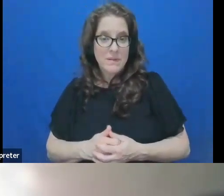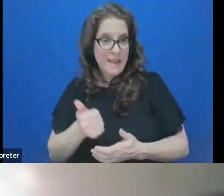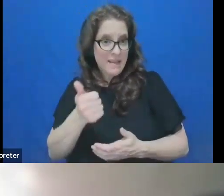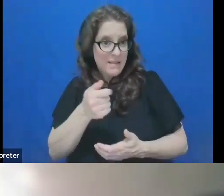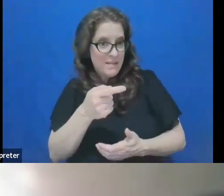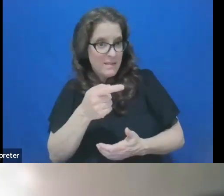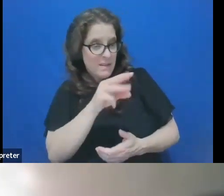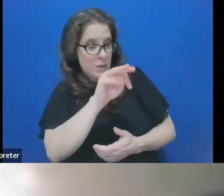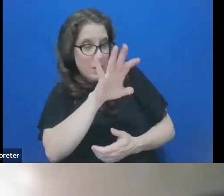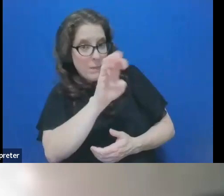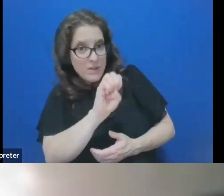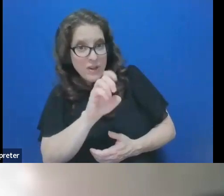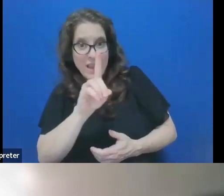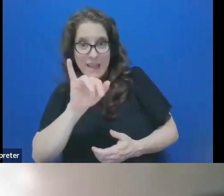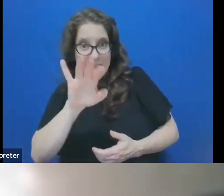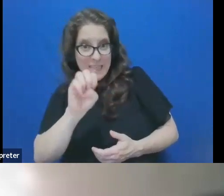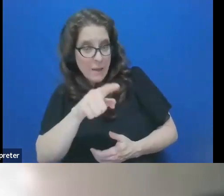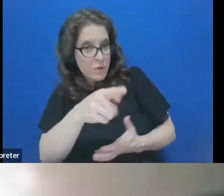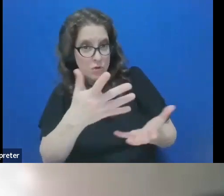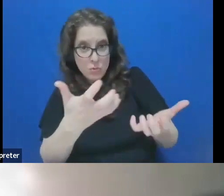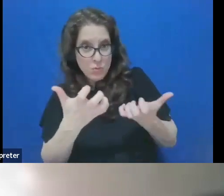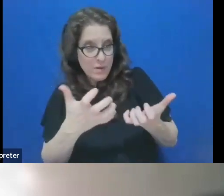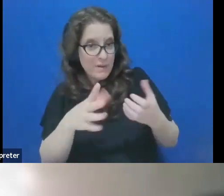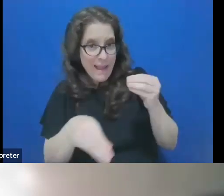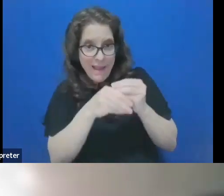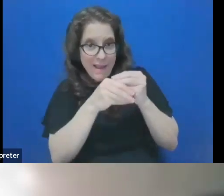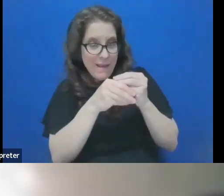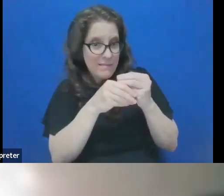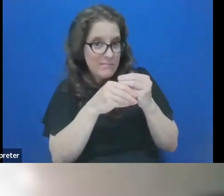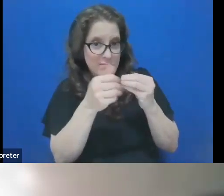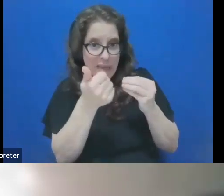add, Michelle or Debbie, before we wrap up?